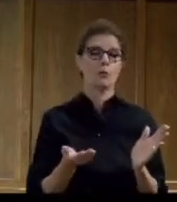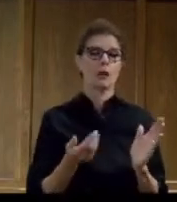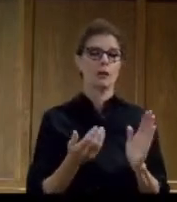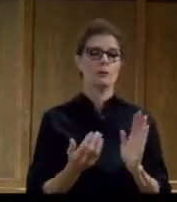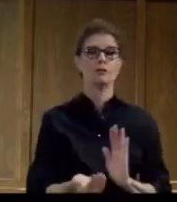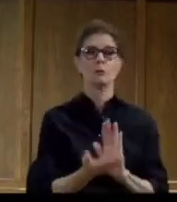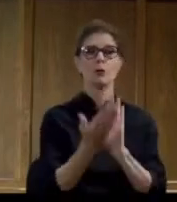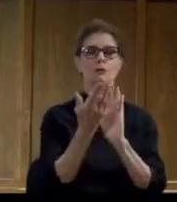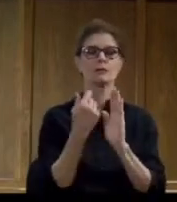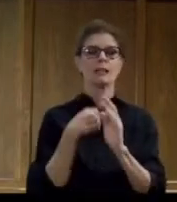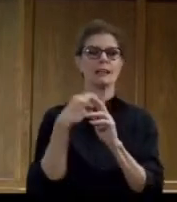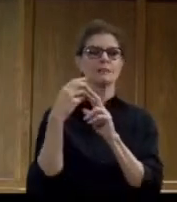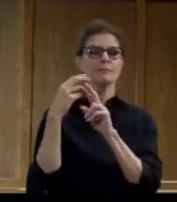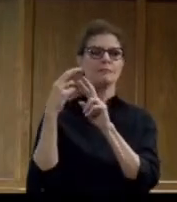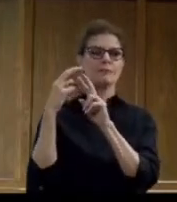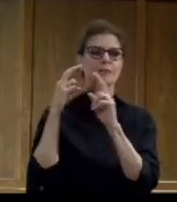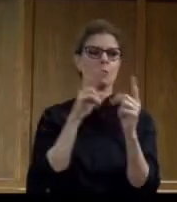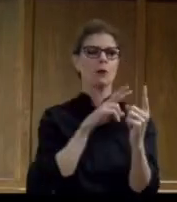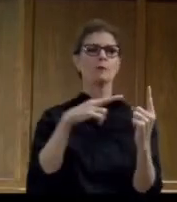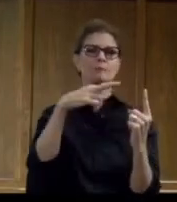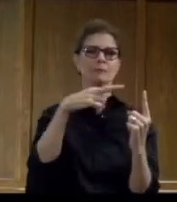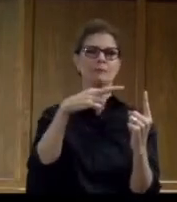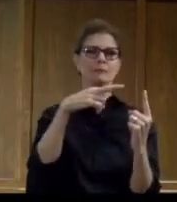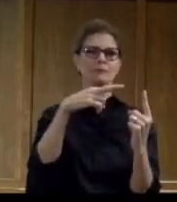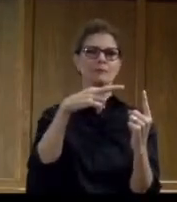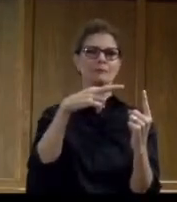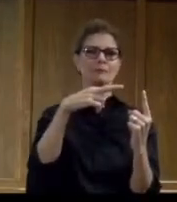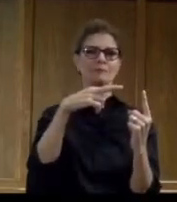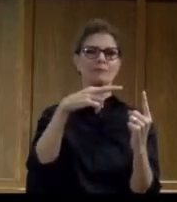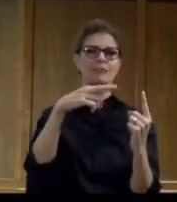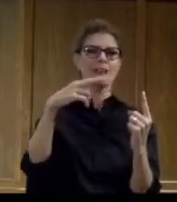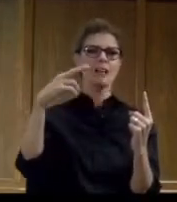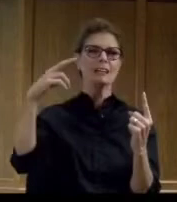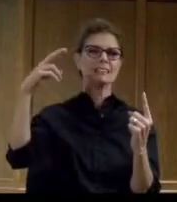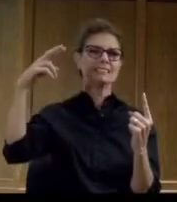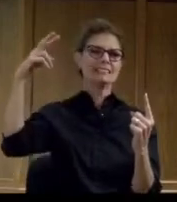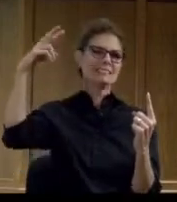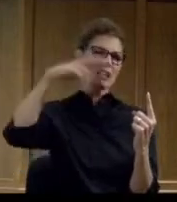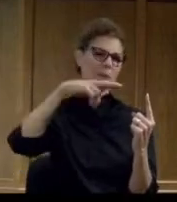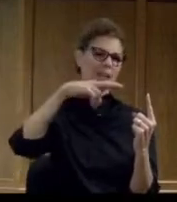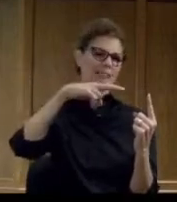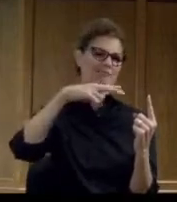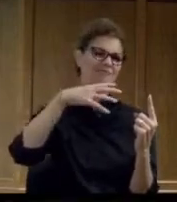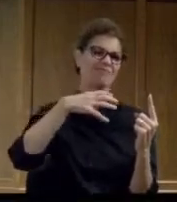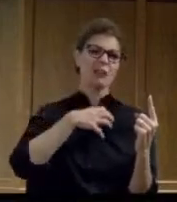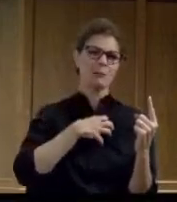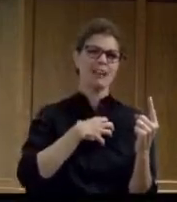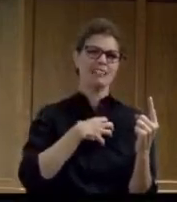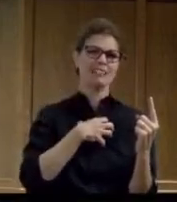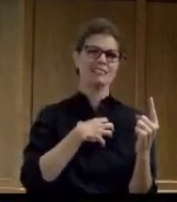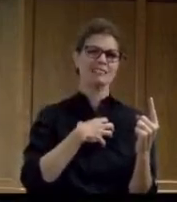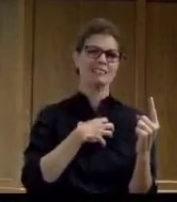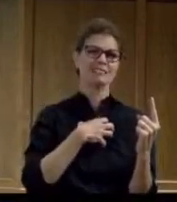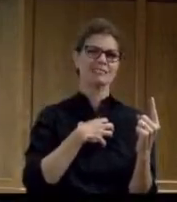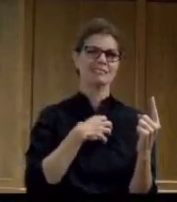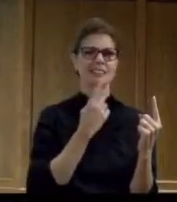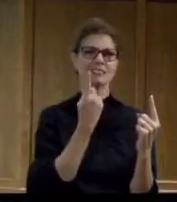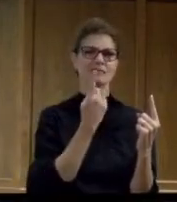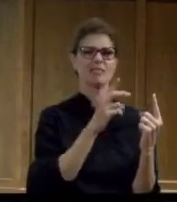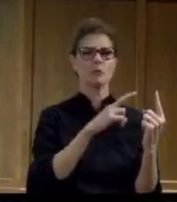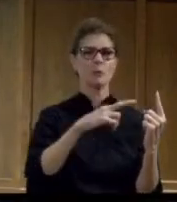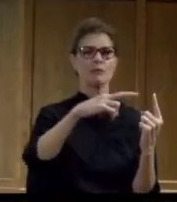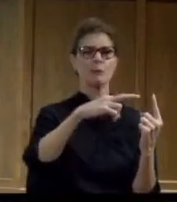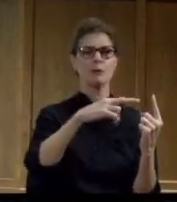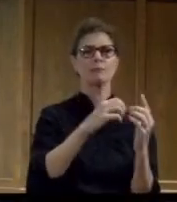top-down complaint. And what this means is that everybody has a ceiling in